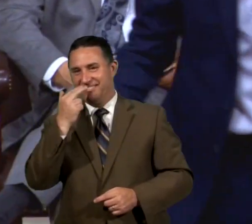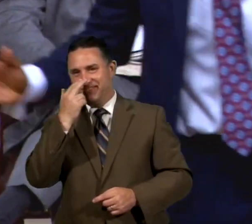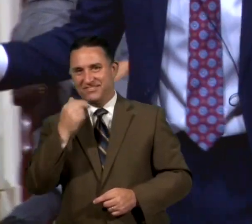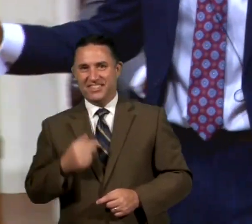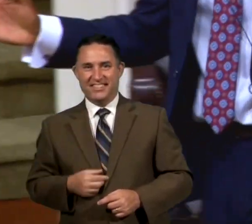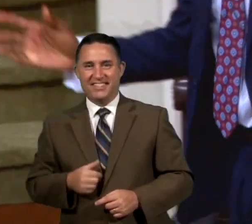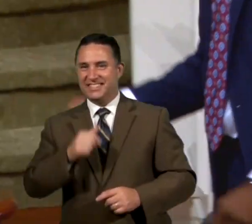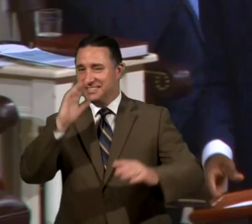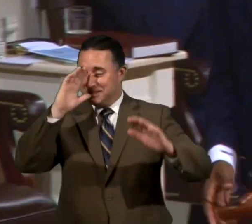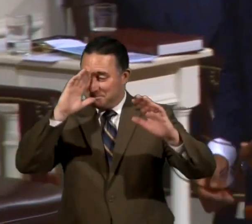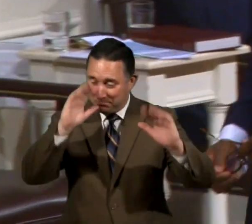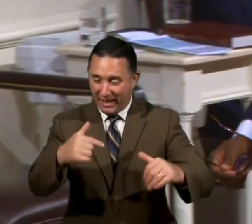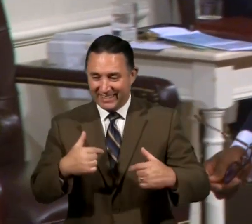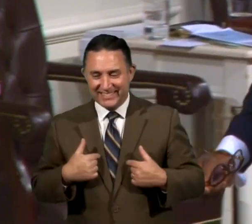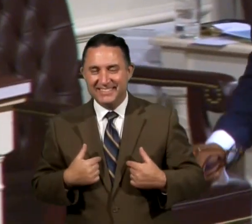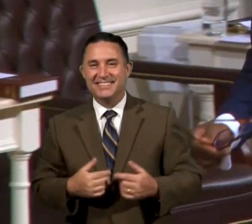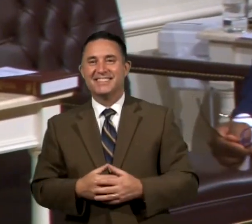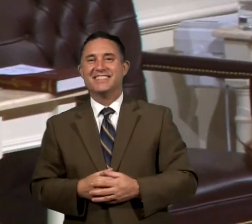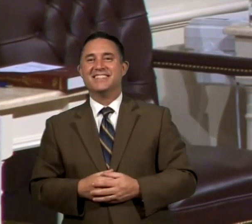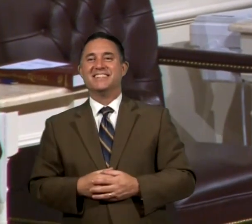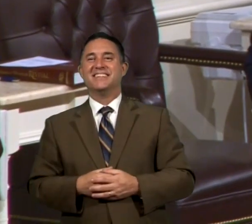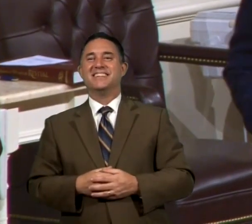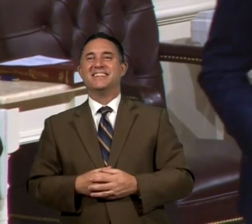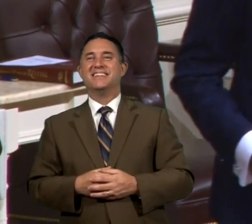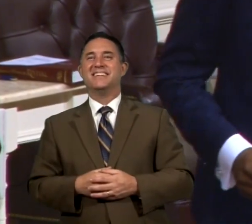I was not expecting that one.